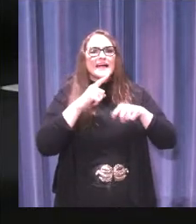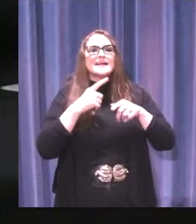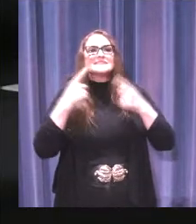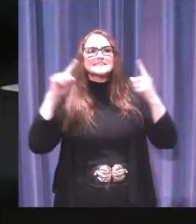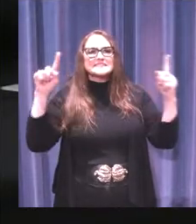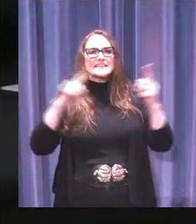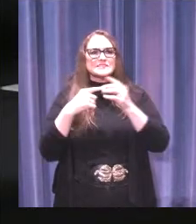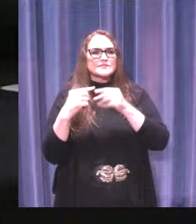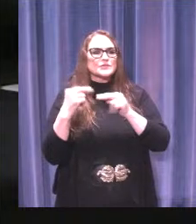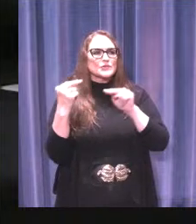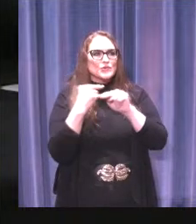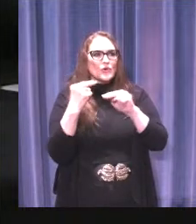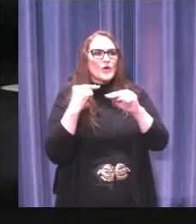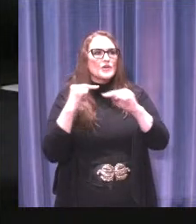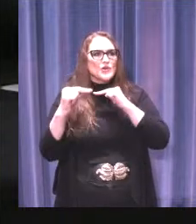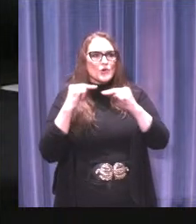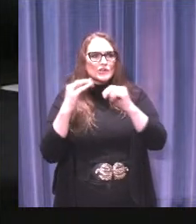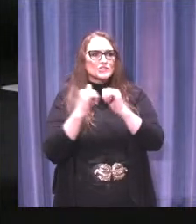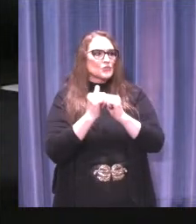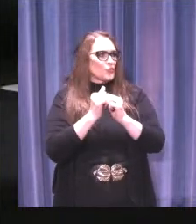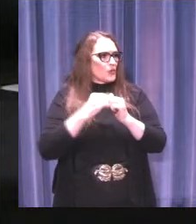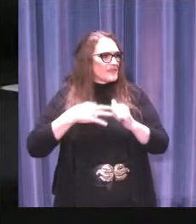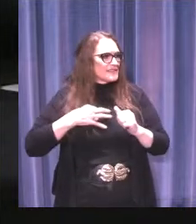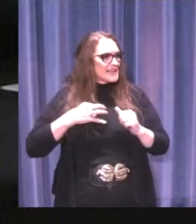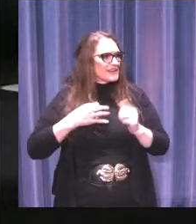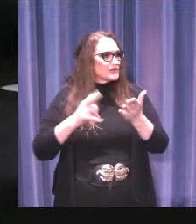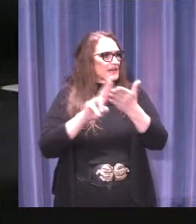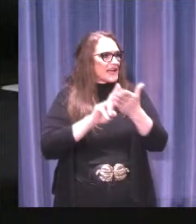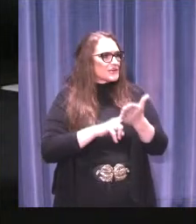with the candidate on a contract of employment.